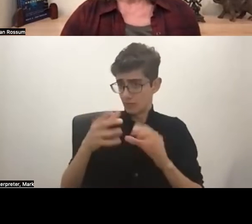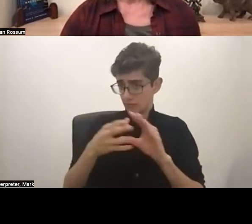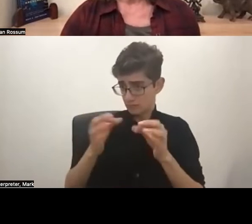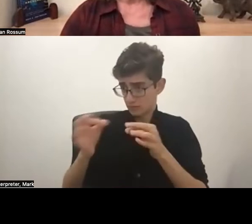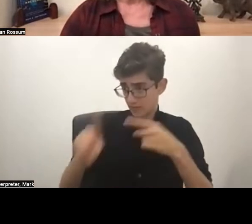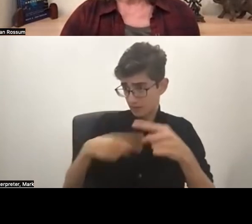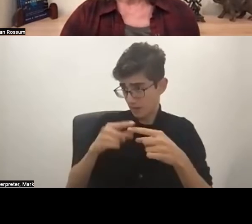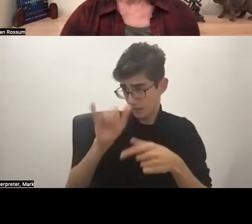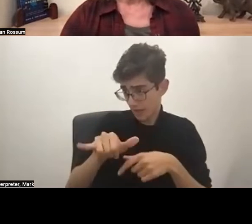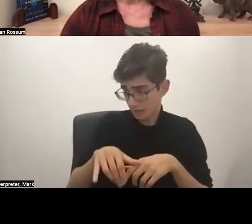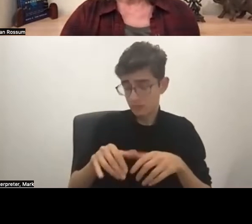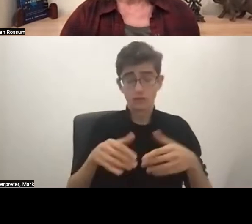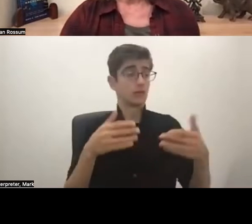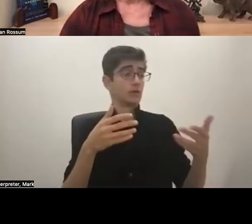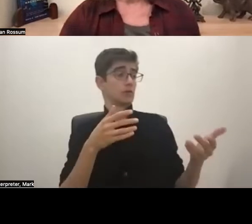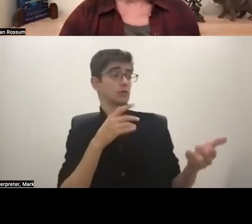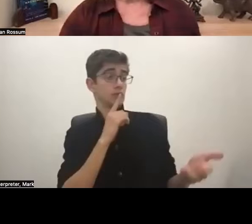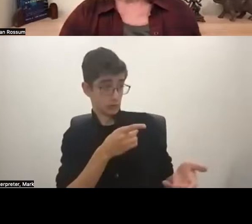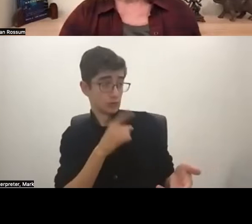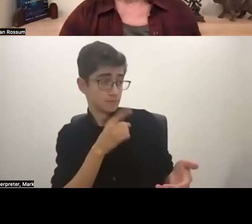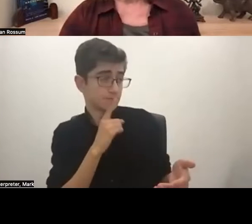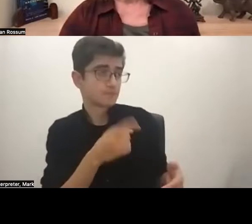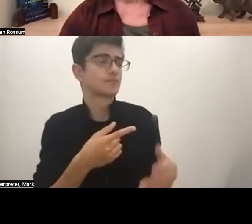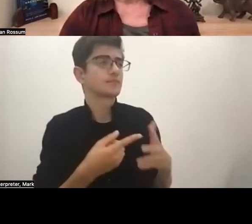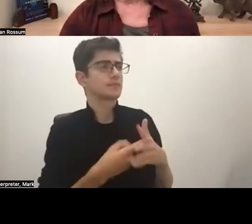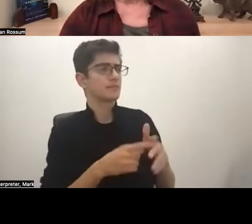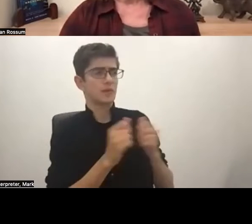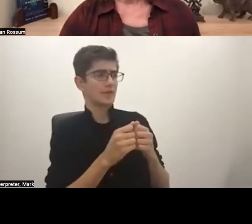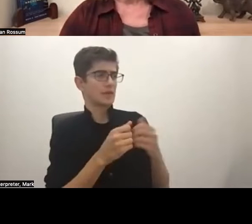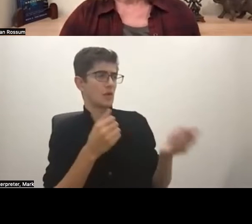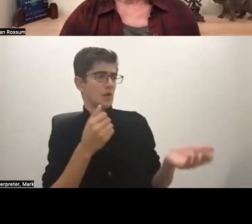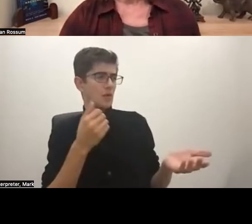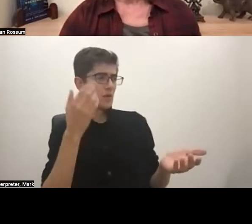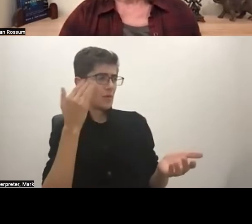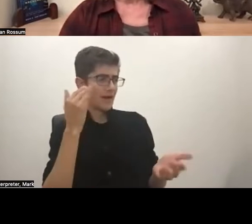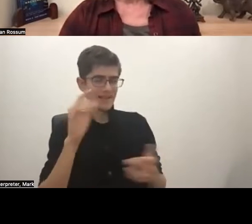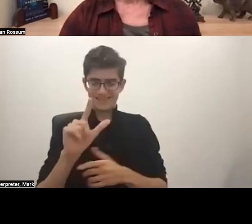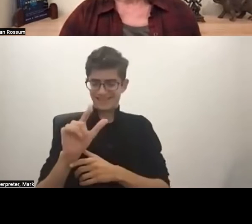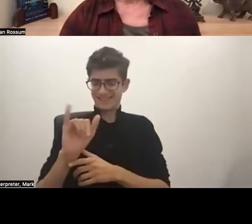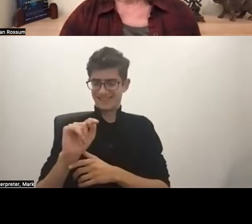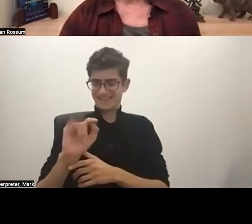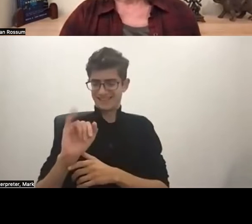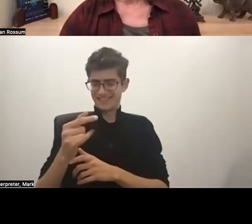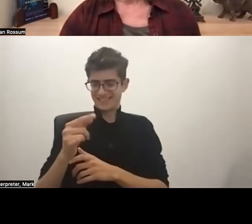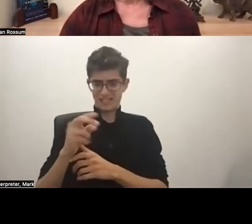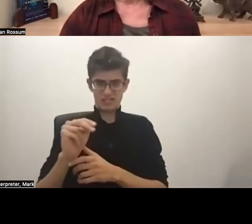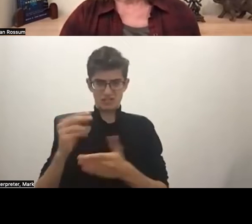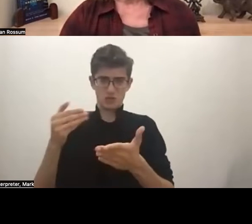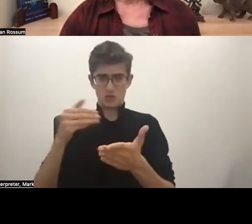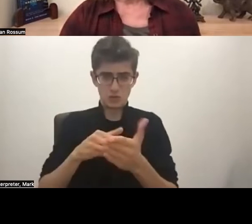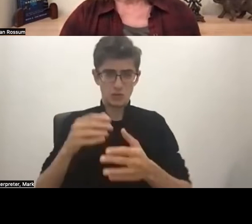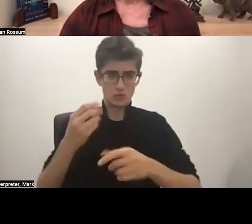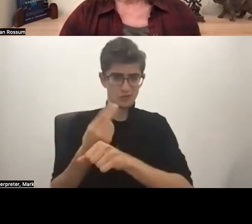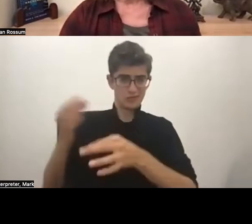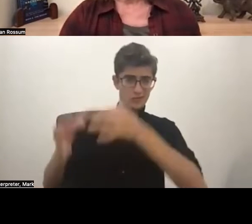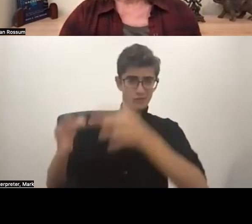the second part of the question, which is why we should think about litigation as a last resort. And so this is